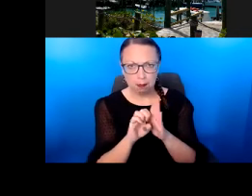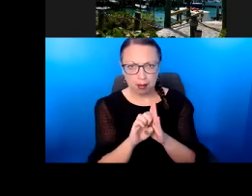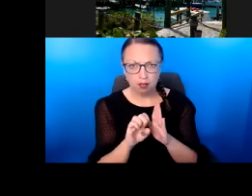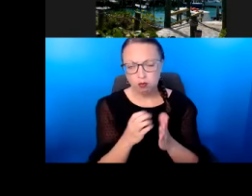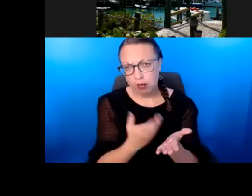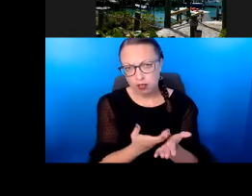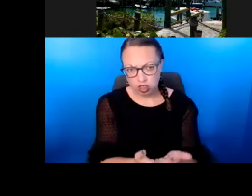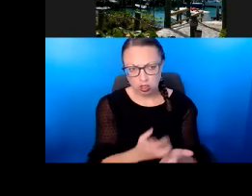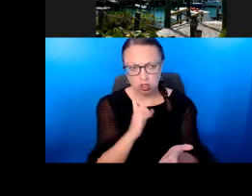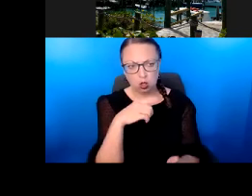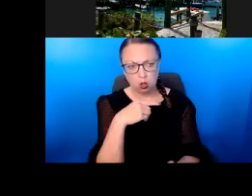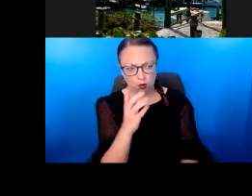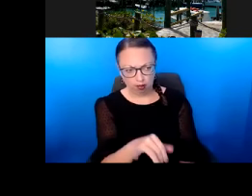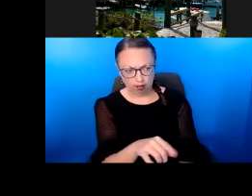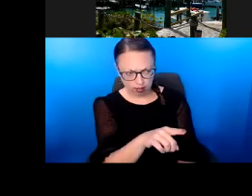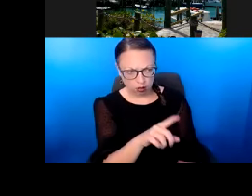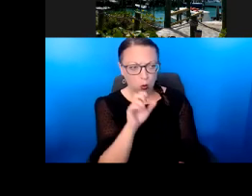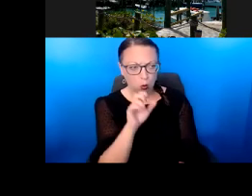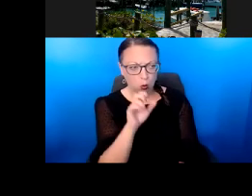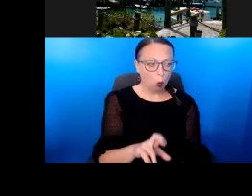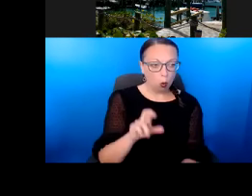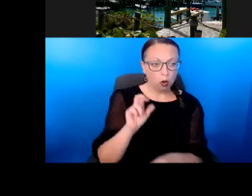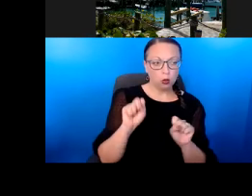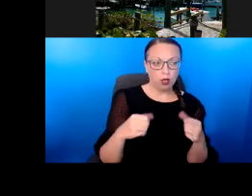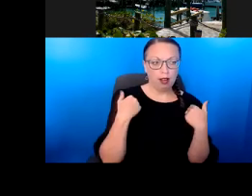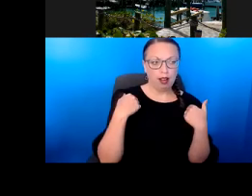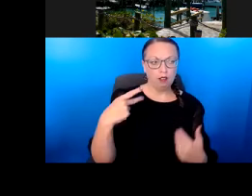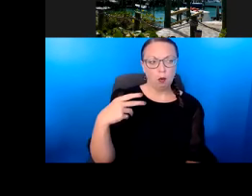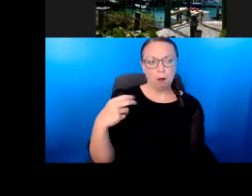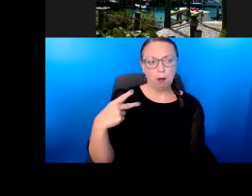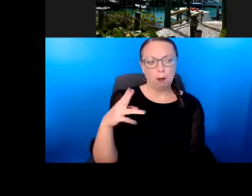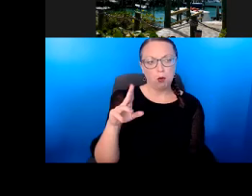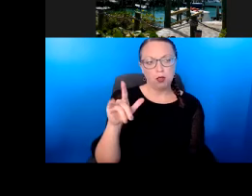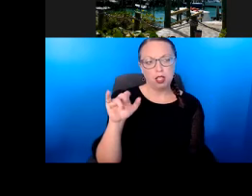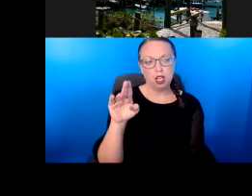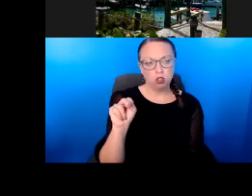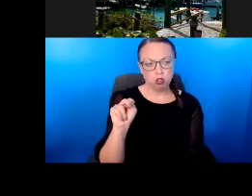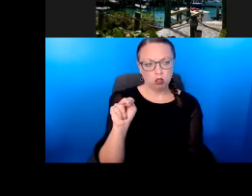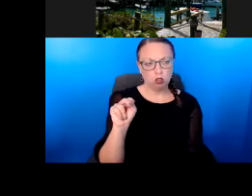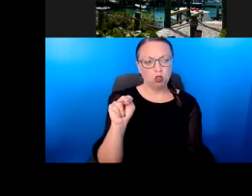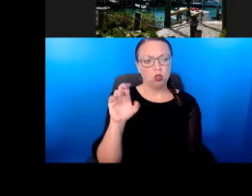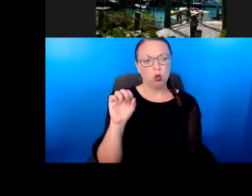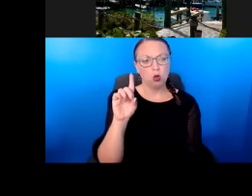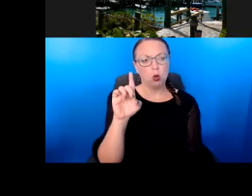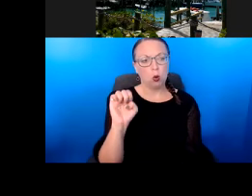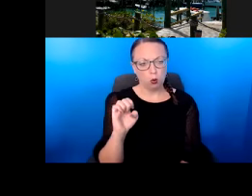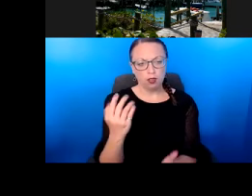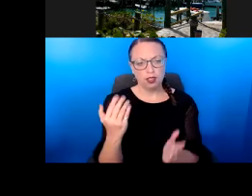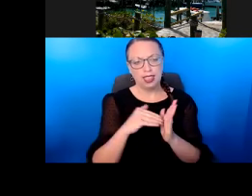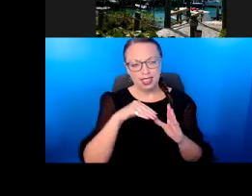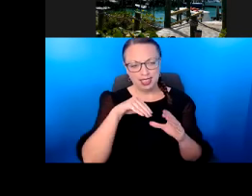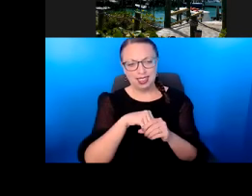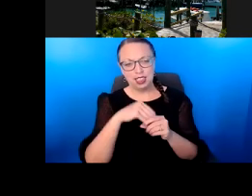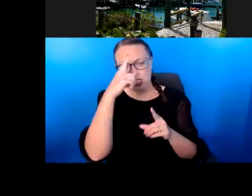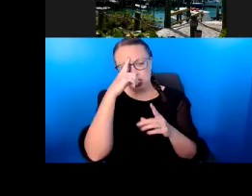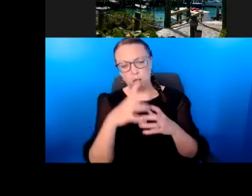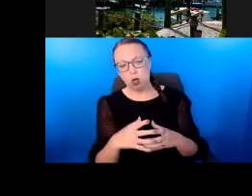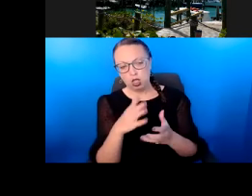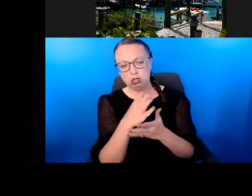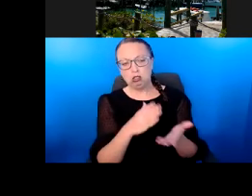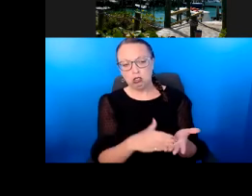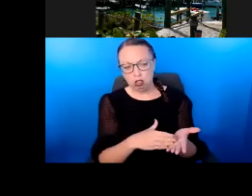that. Or you're going to have a population code. Again, in the mouse brain, there was some evidence that had been reported where it